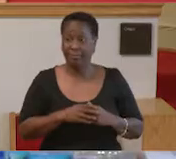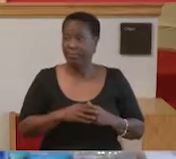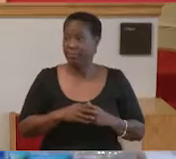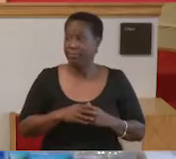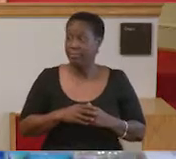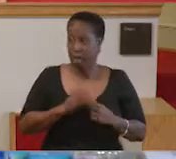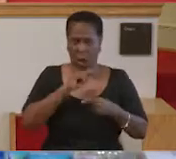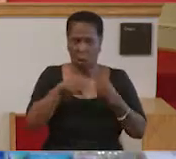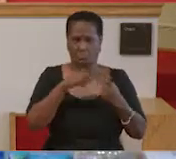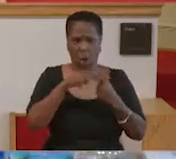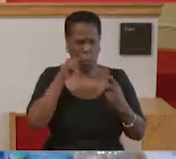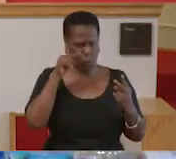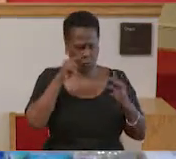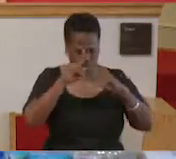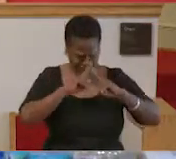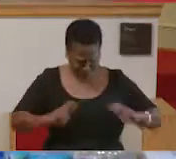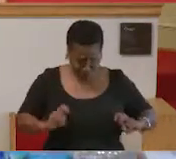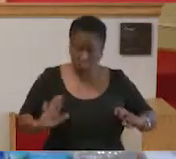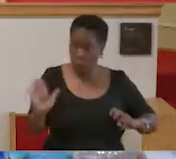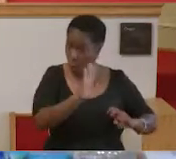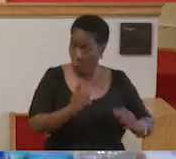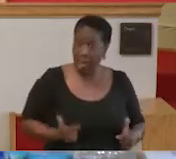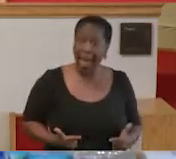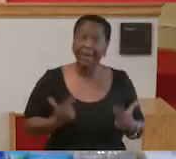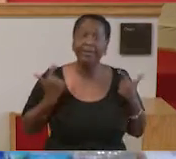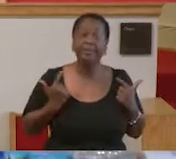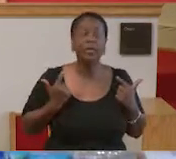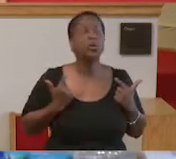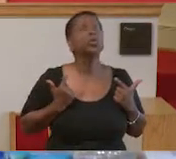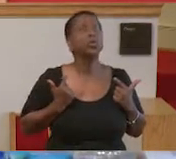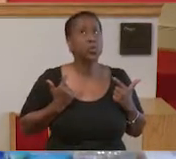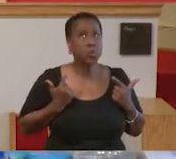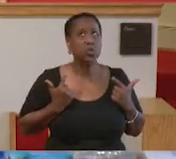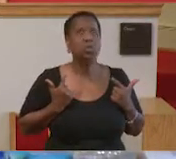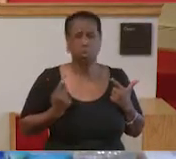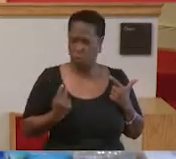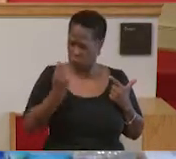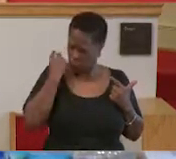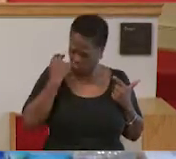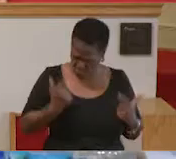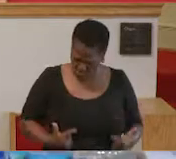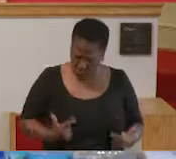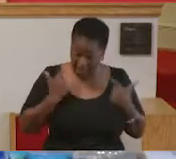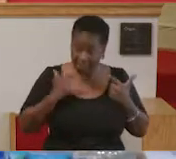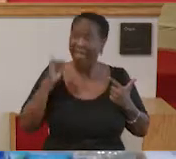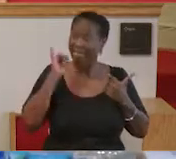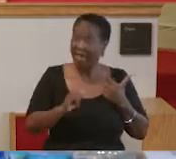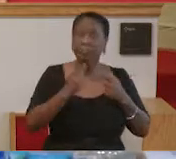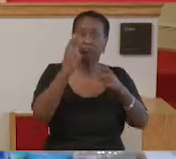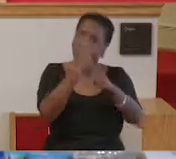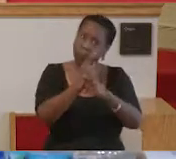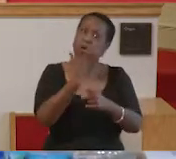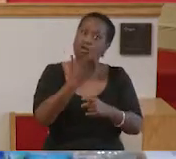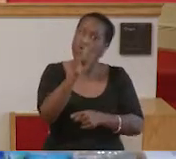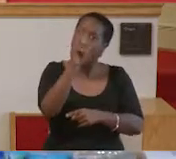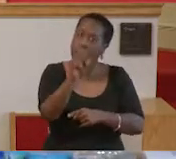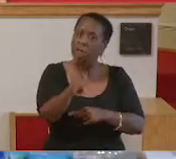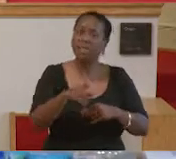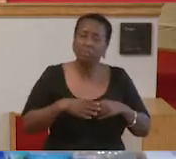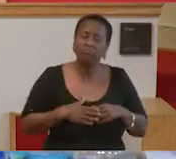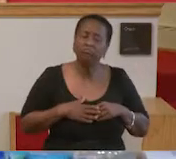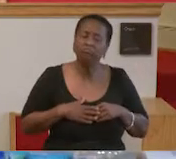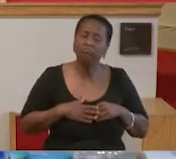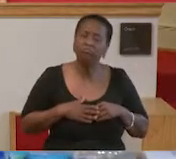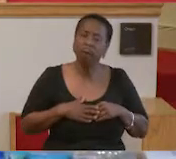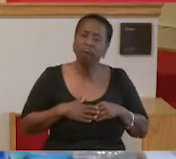And when you look at your life, beloved, that's an appropriate question. What makes